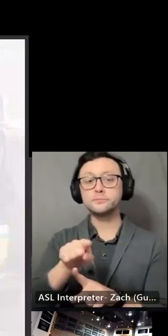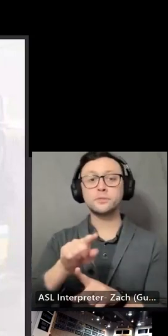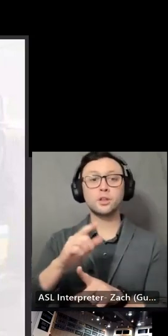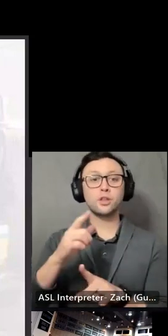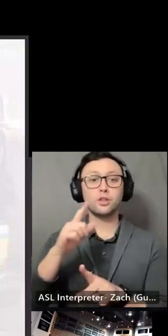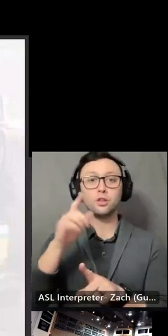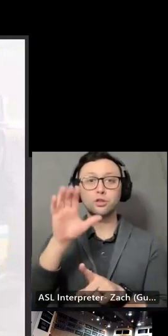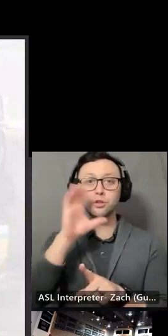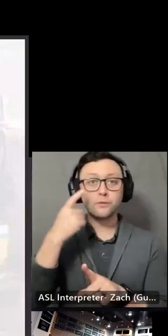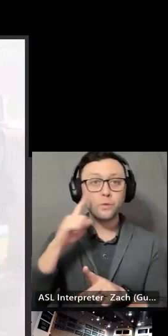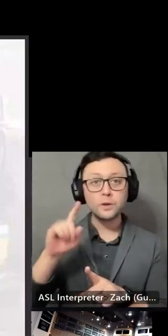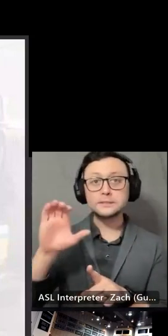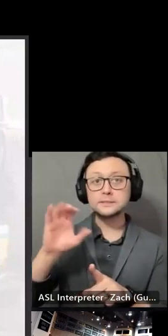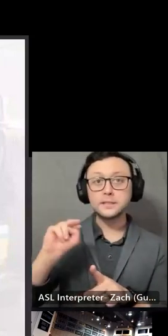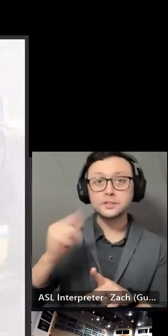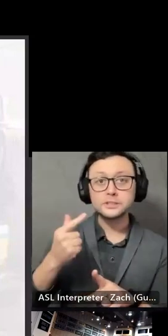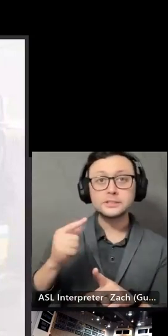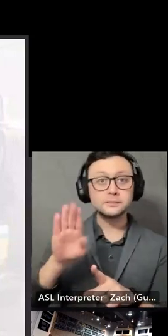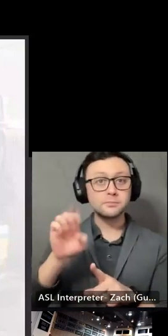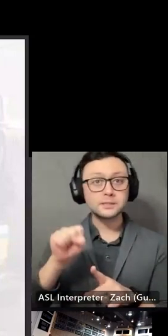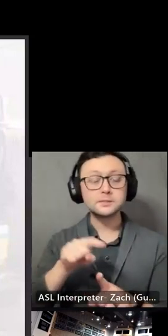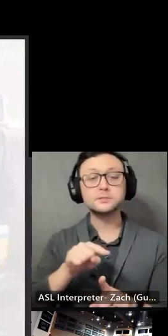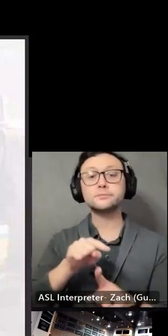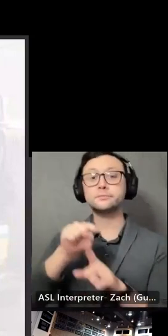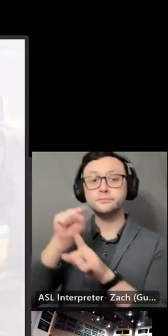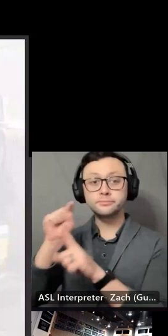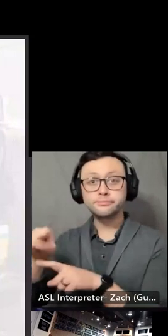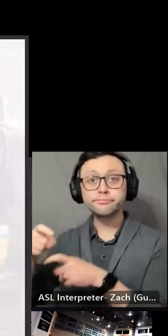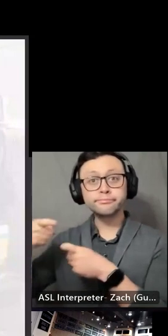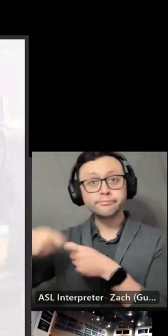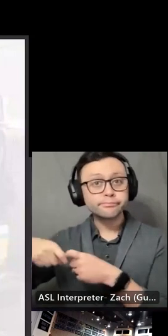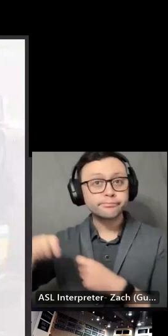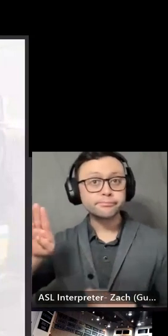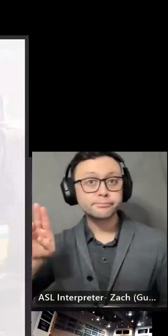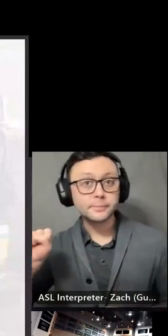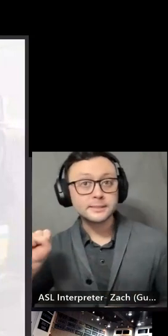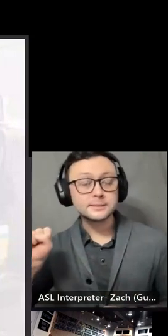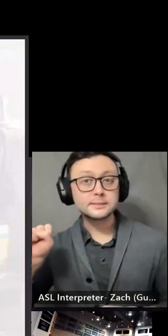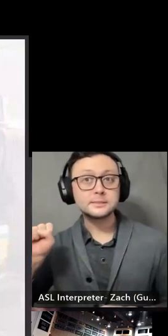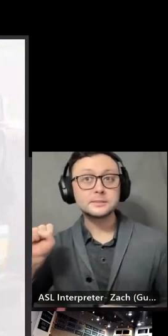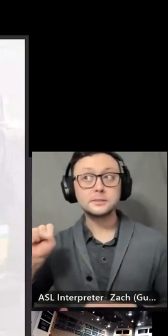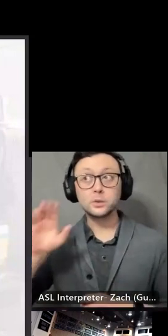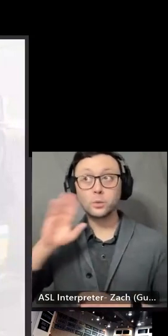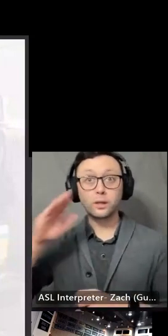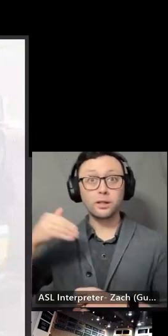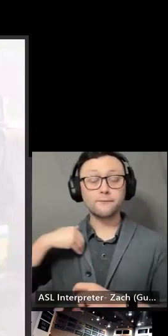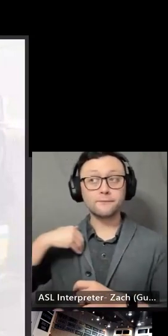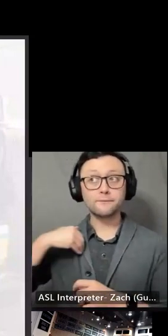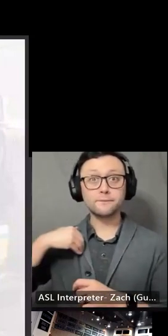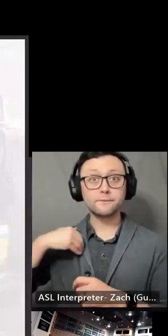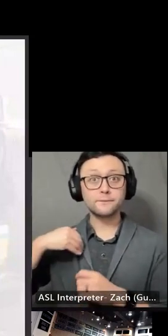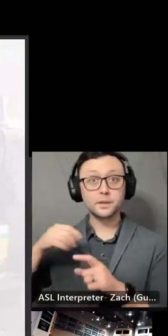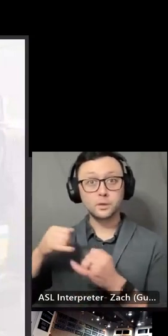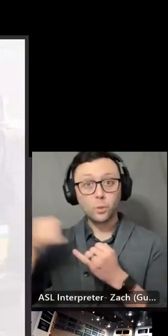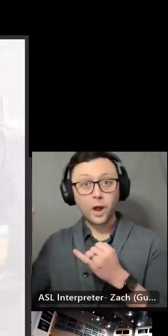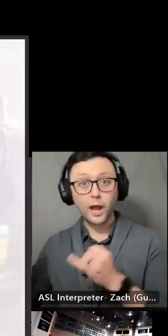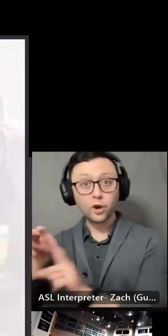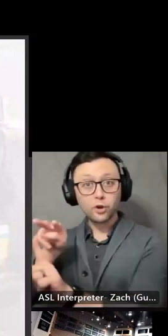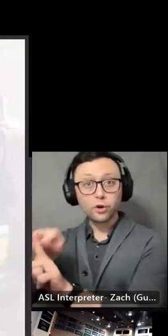CNG buses. Then we were looking, are the electric buses going to be under a wire or under on batteries?